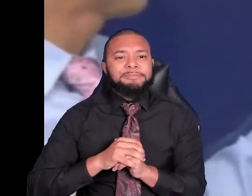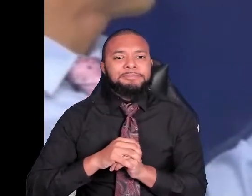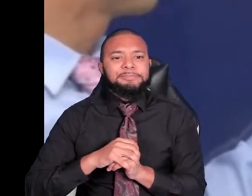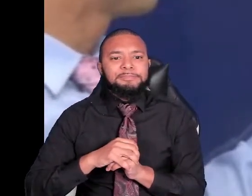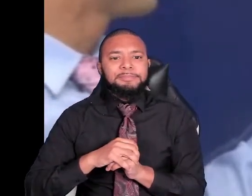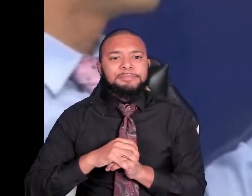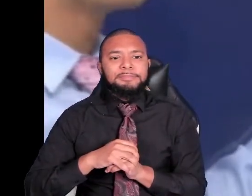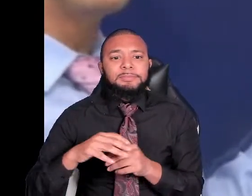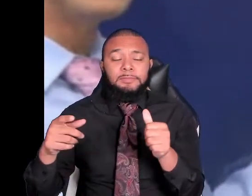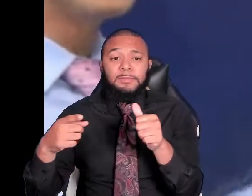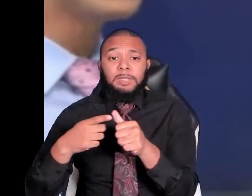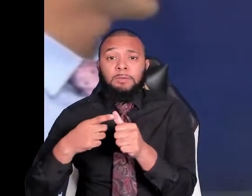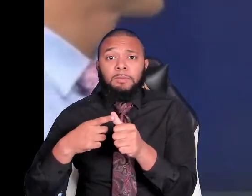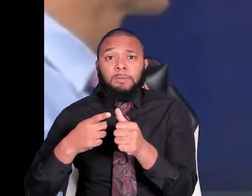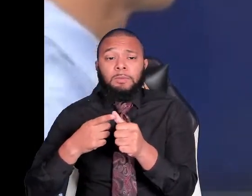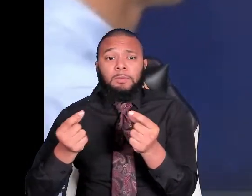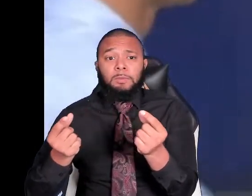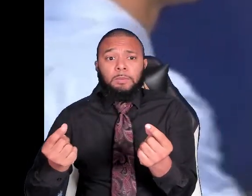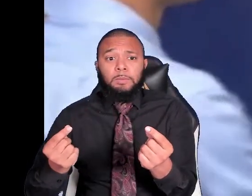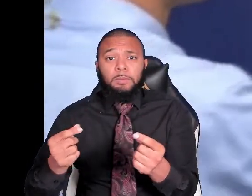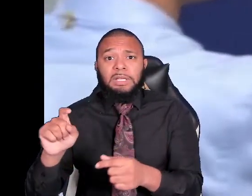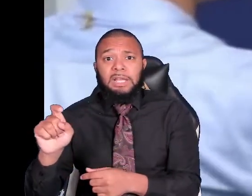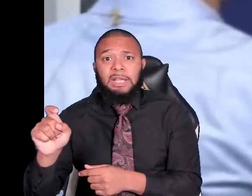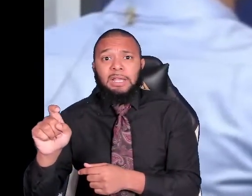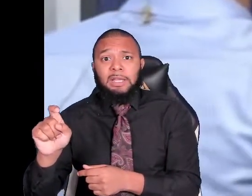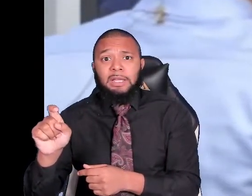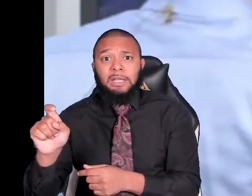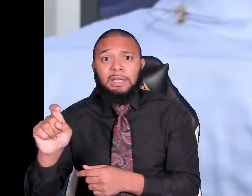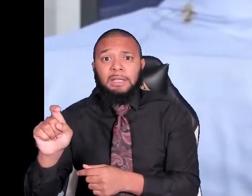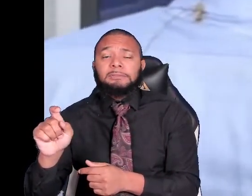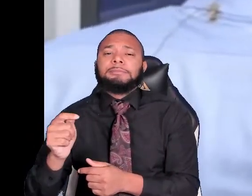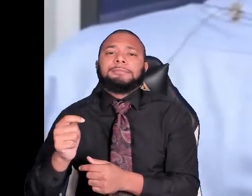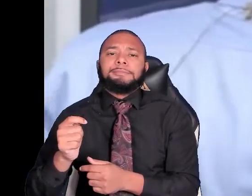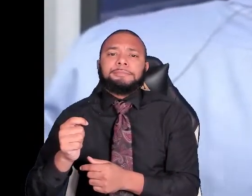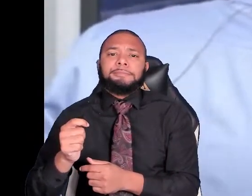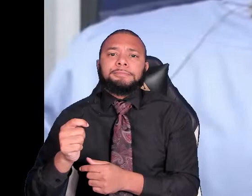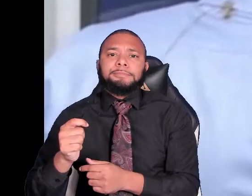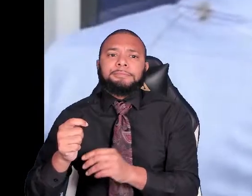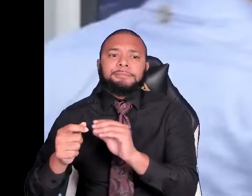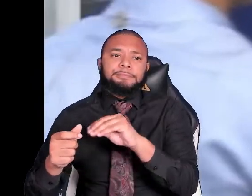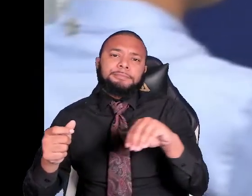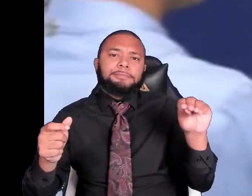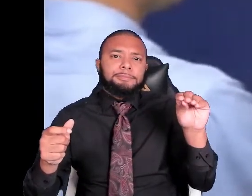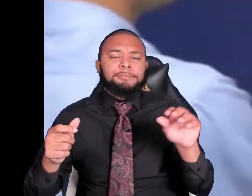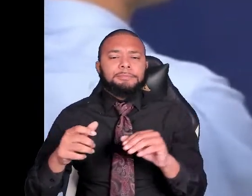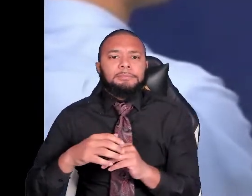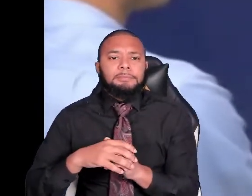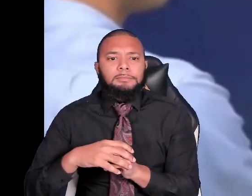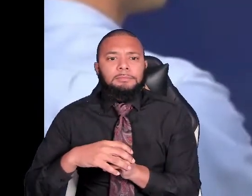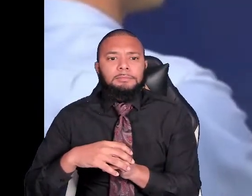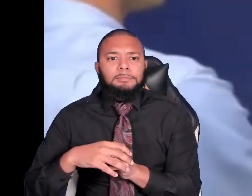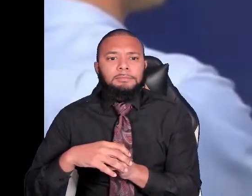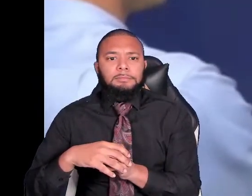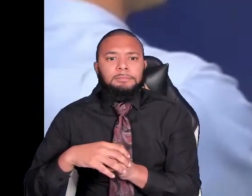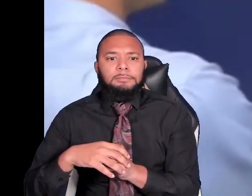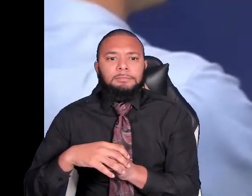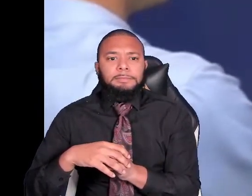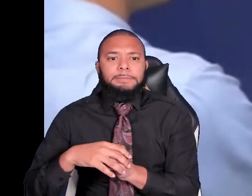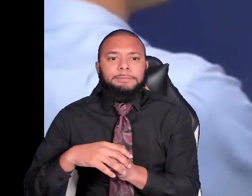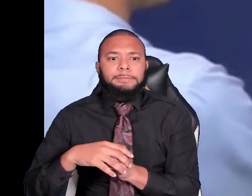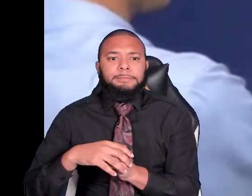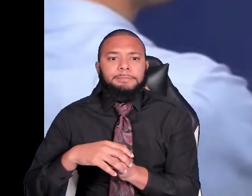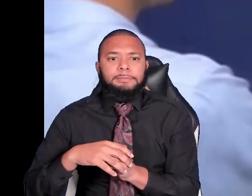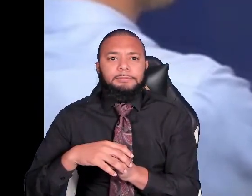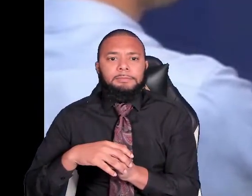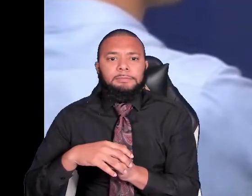First step is to eliminate x. So we'll put our upside down t, so we're fair.